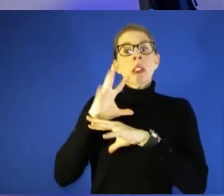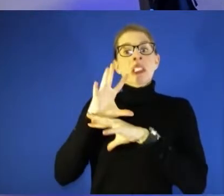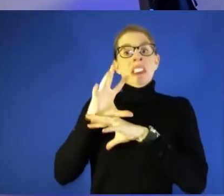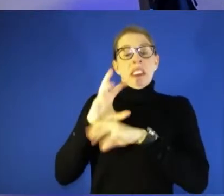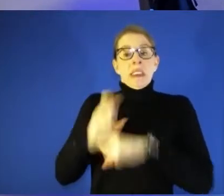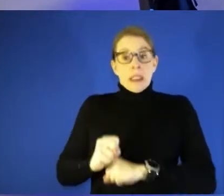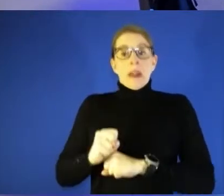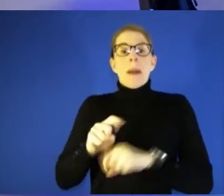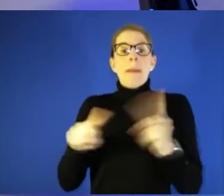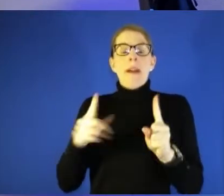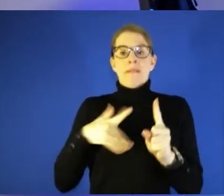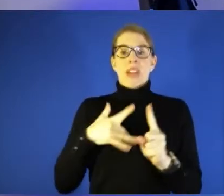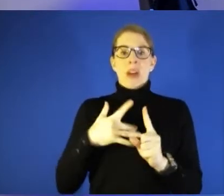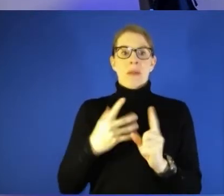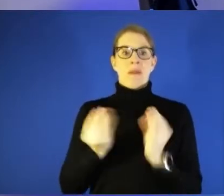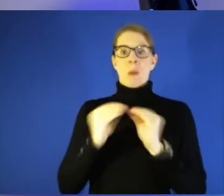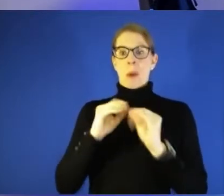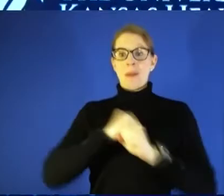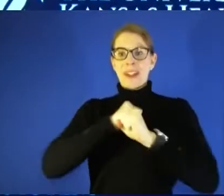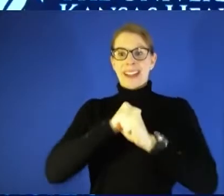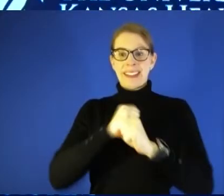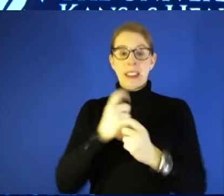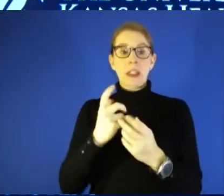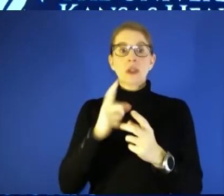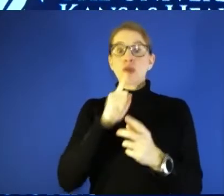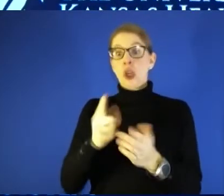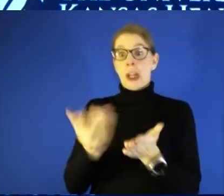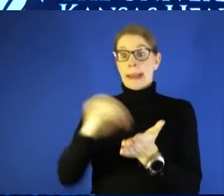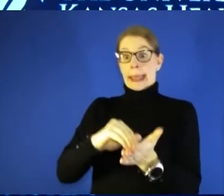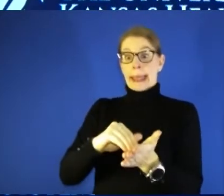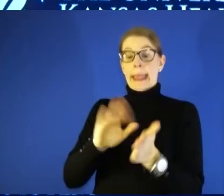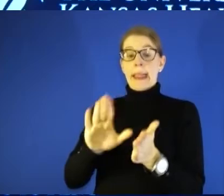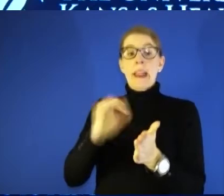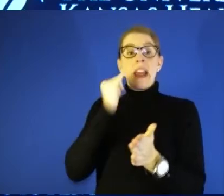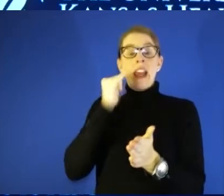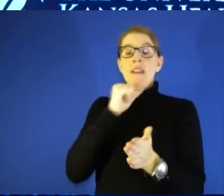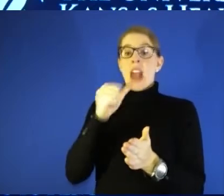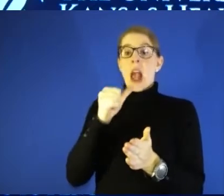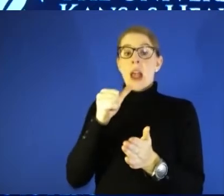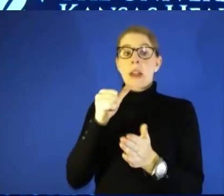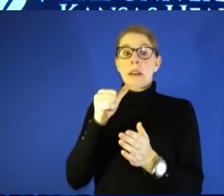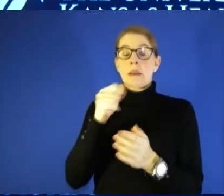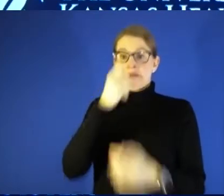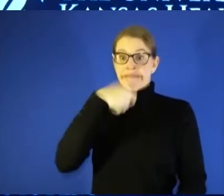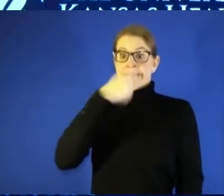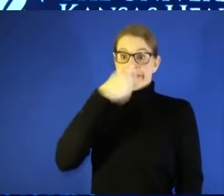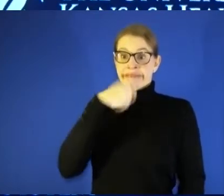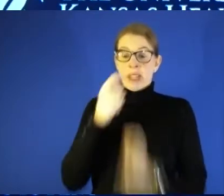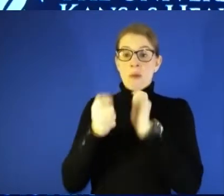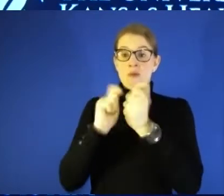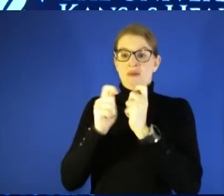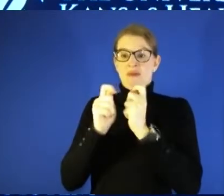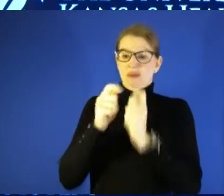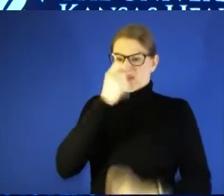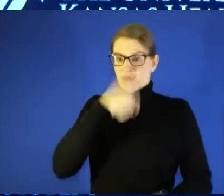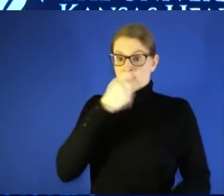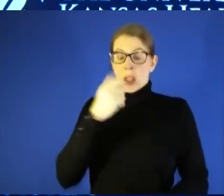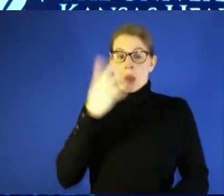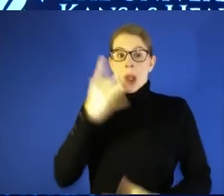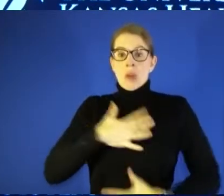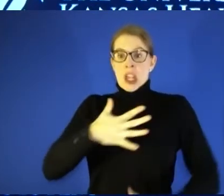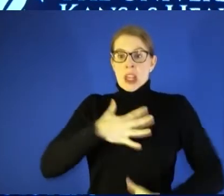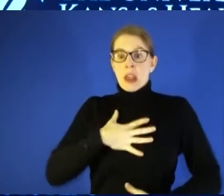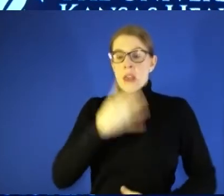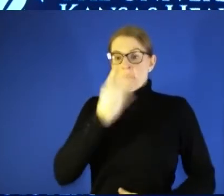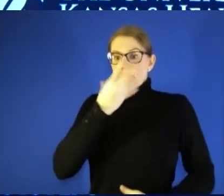feel better protected. Sure. But that again is if you're not constantly manipulating it so that you can take a breath and breathe in whatever's